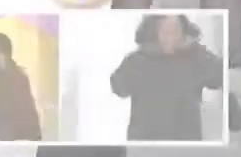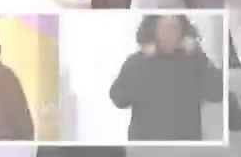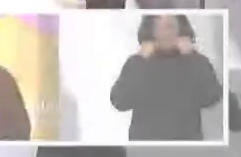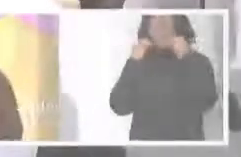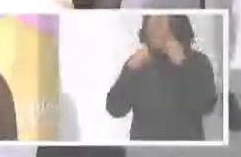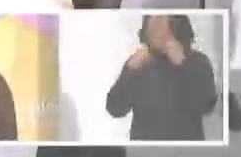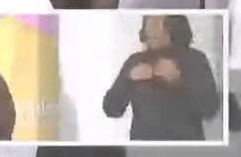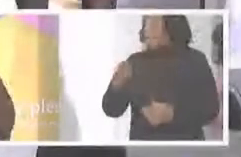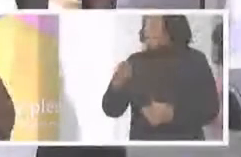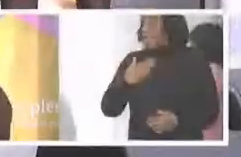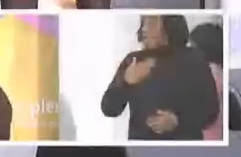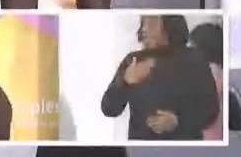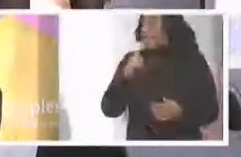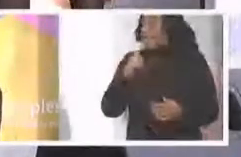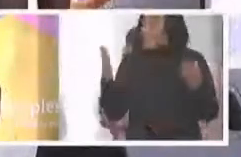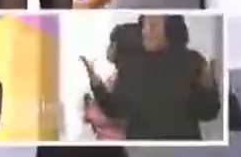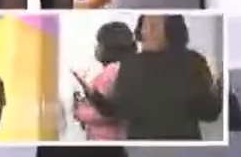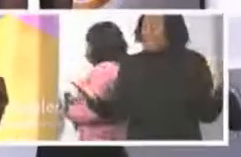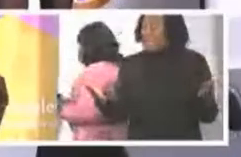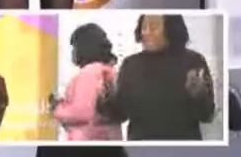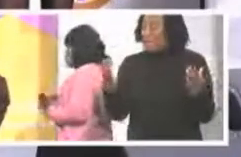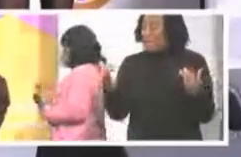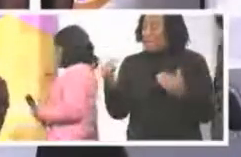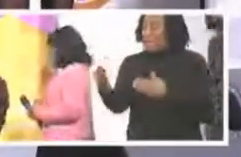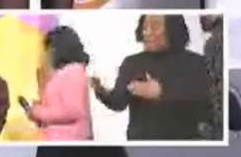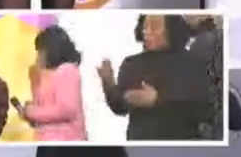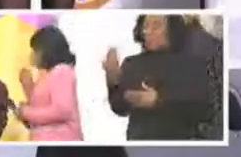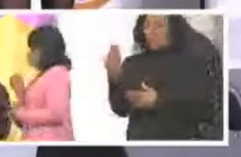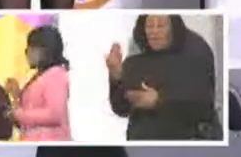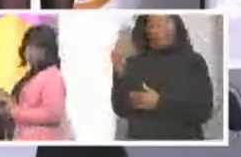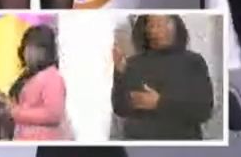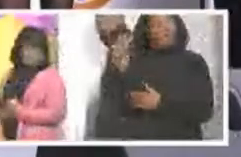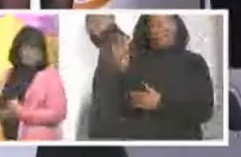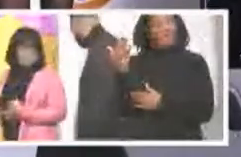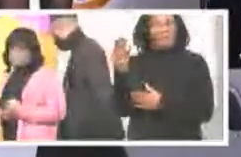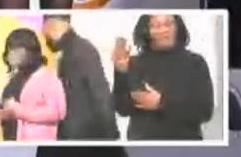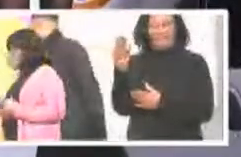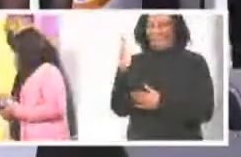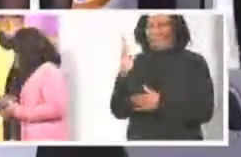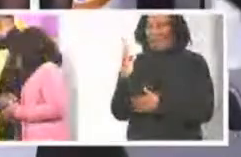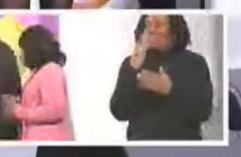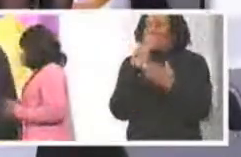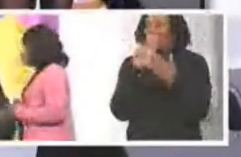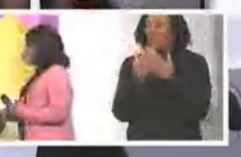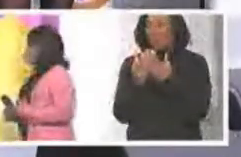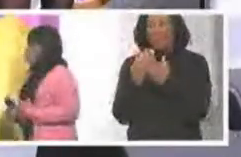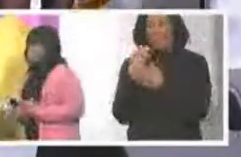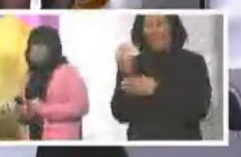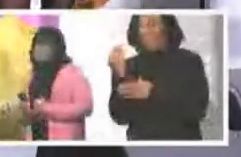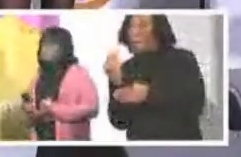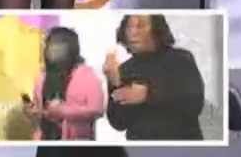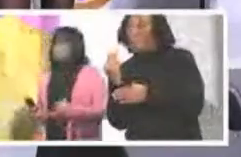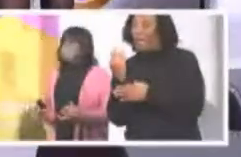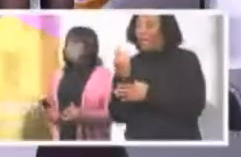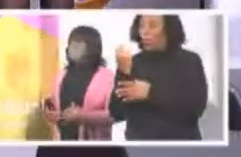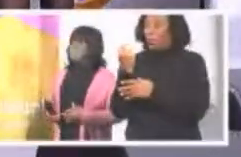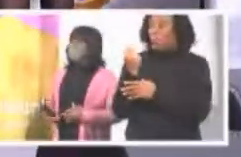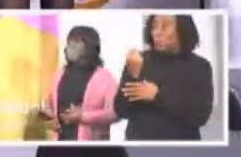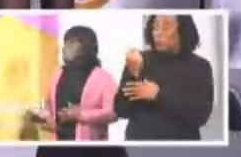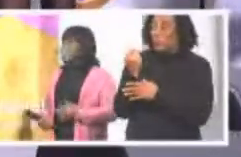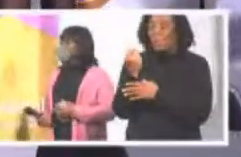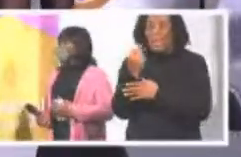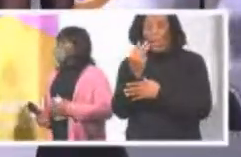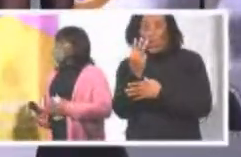I'm so glad to be in the house of the Lord because God has been good to me on Monday, on Tuesday, on